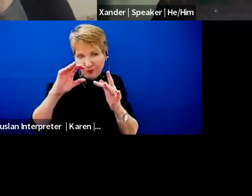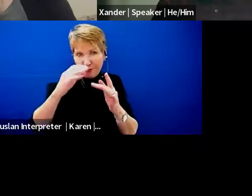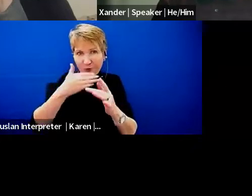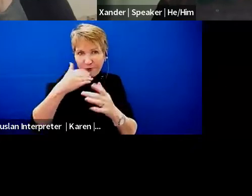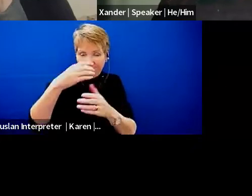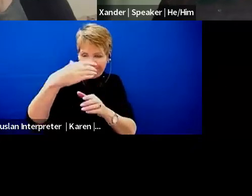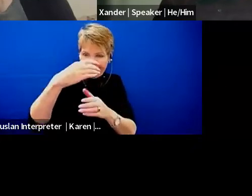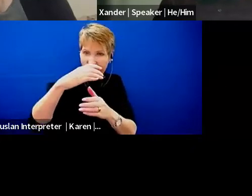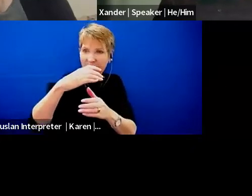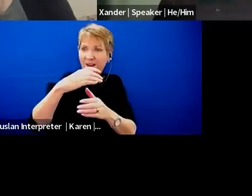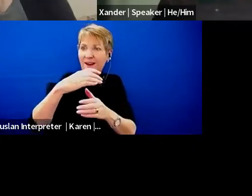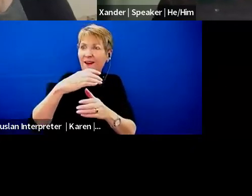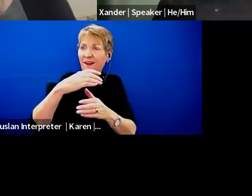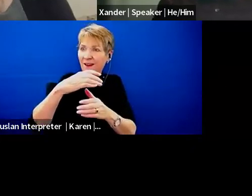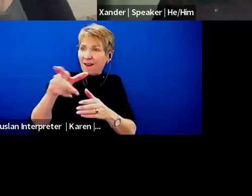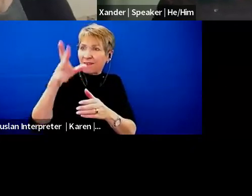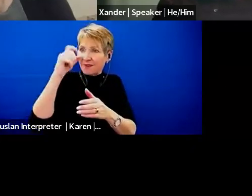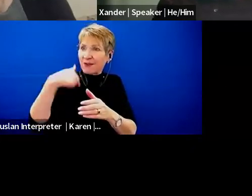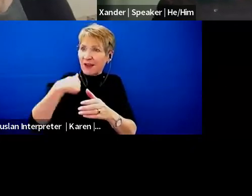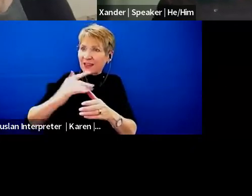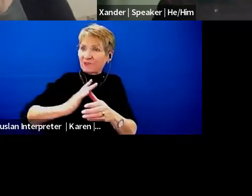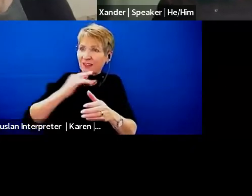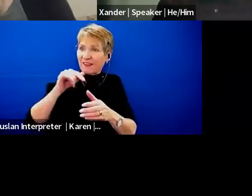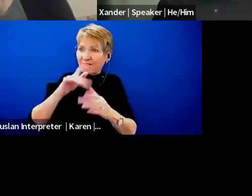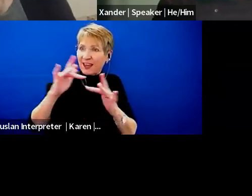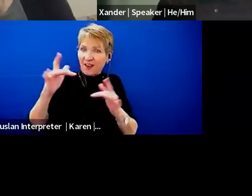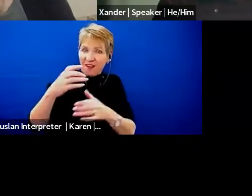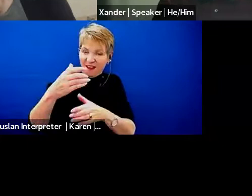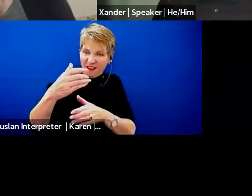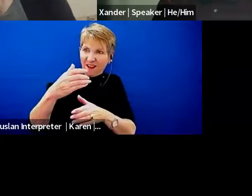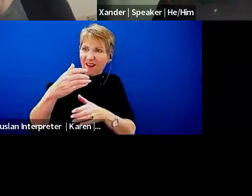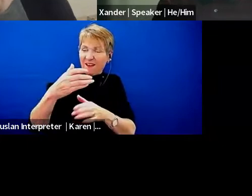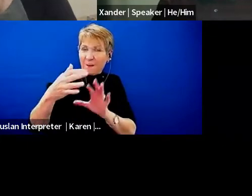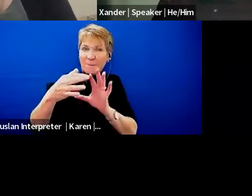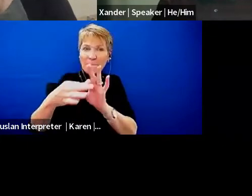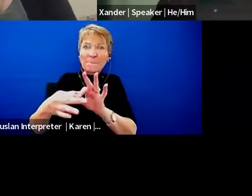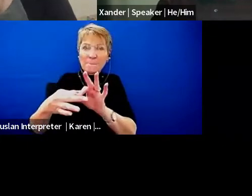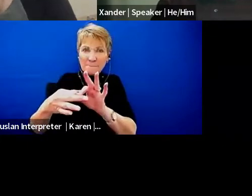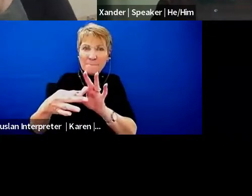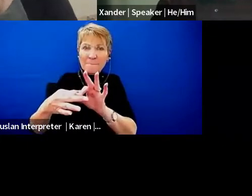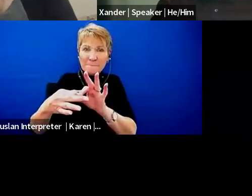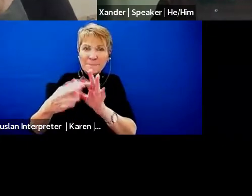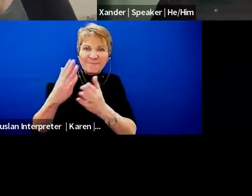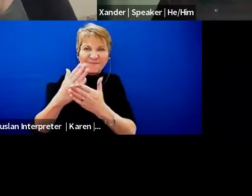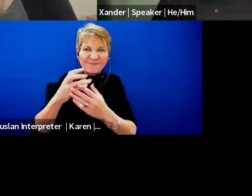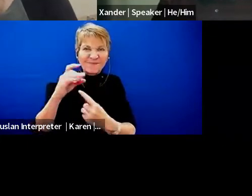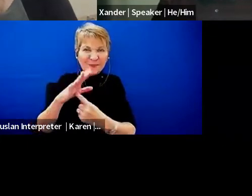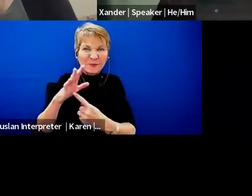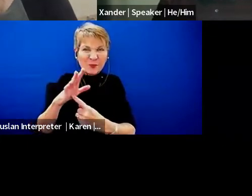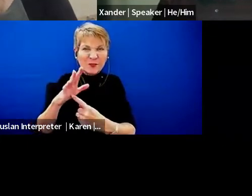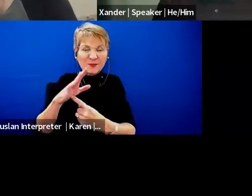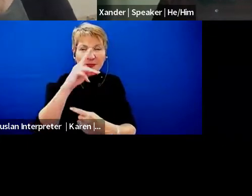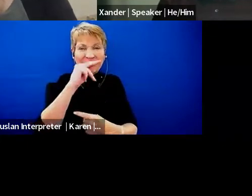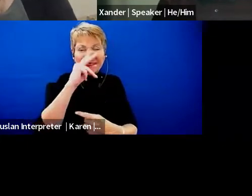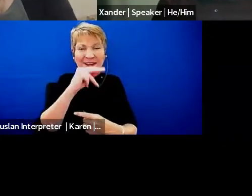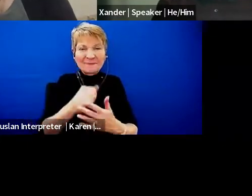somebody remembering what my interests were at the time, and just having that genuine connection, I think what's really important for those early years, to have